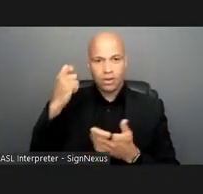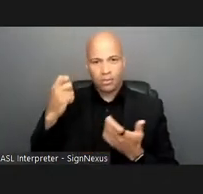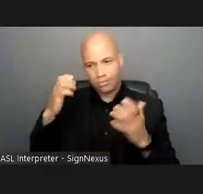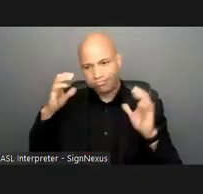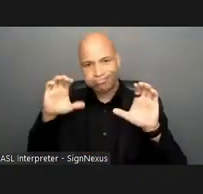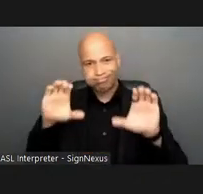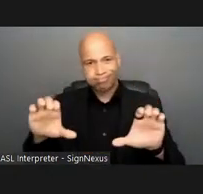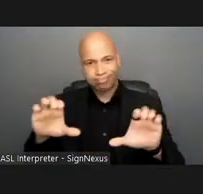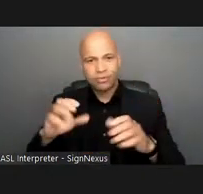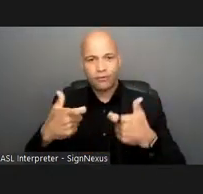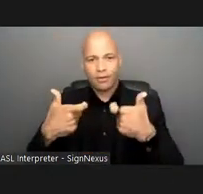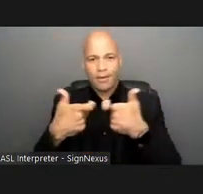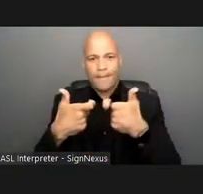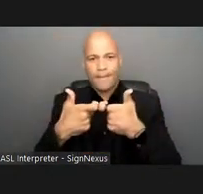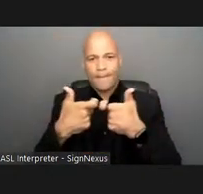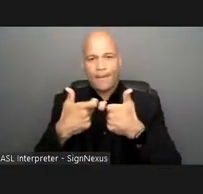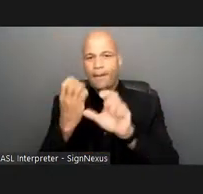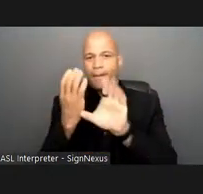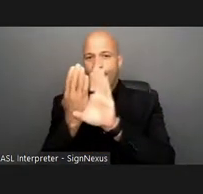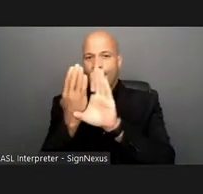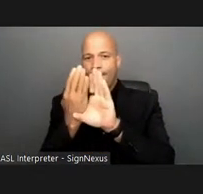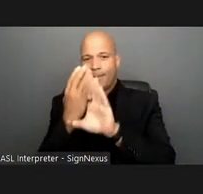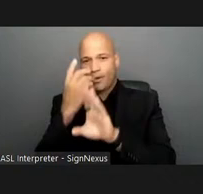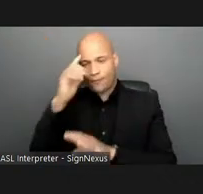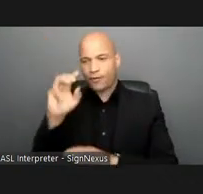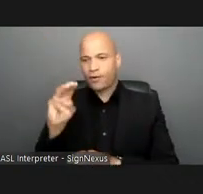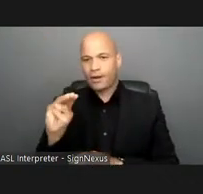procurement of battery electric buses